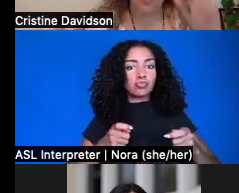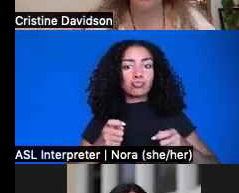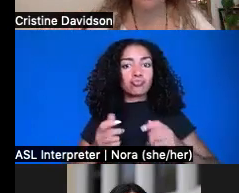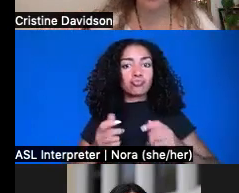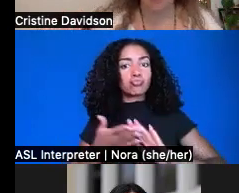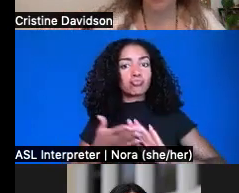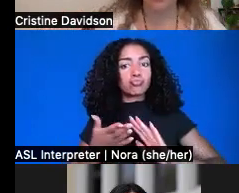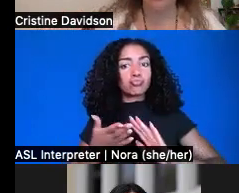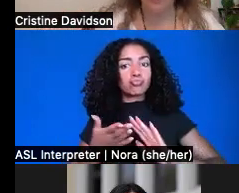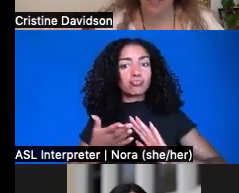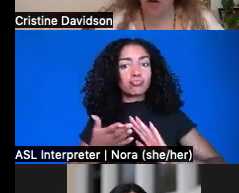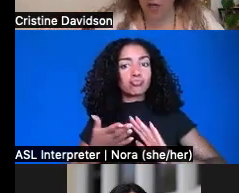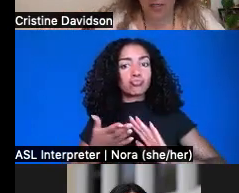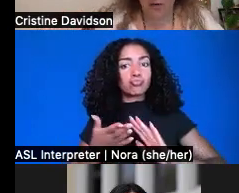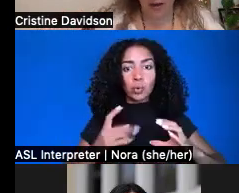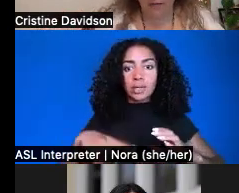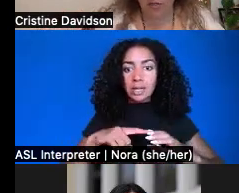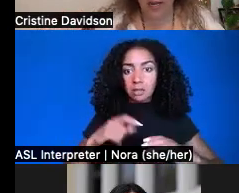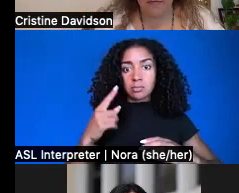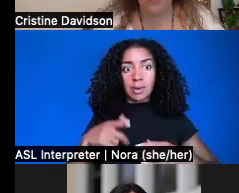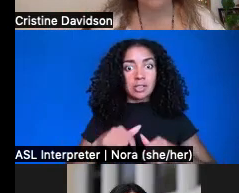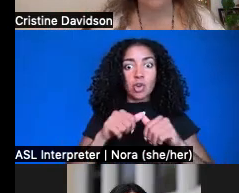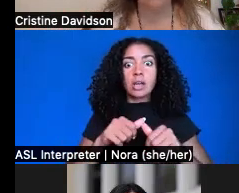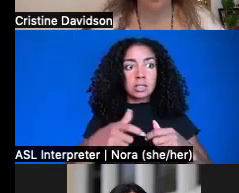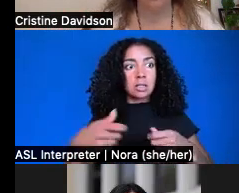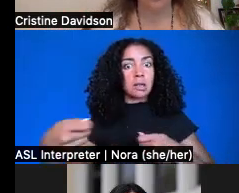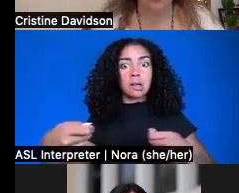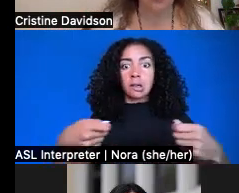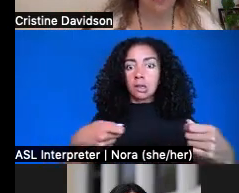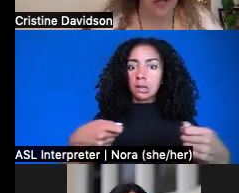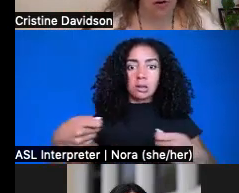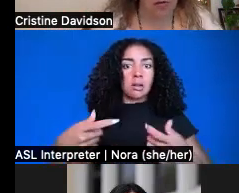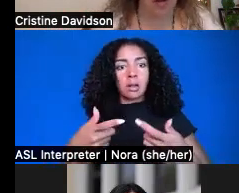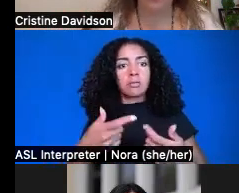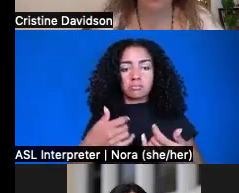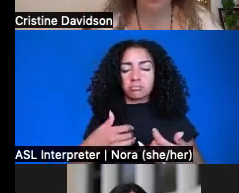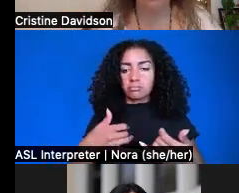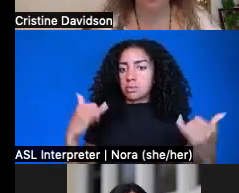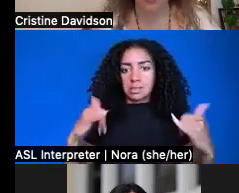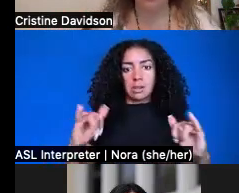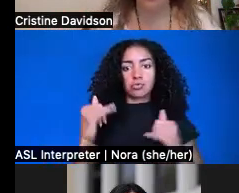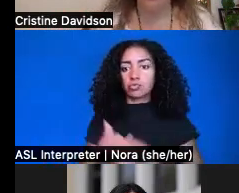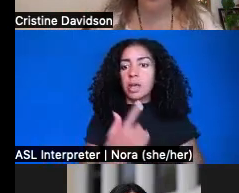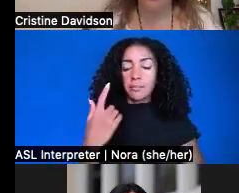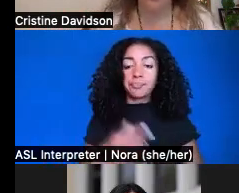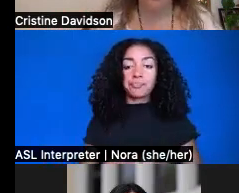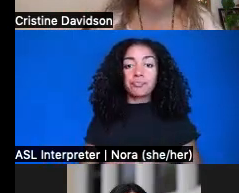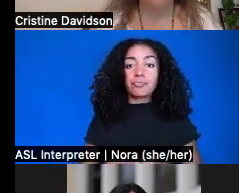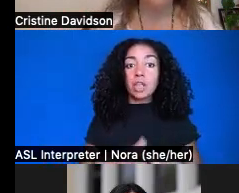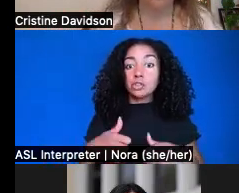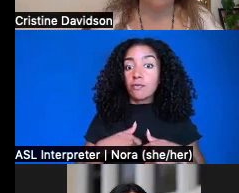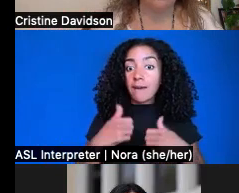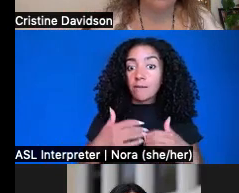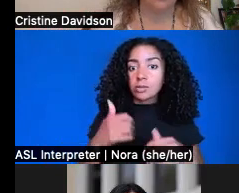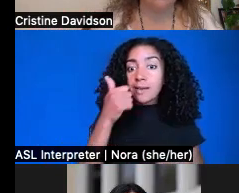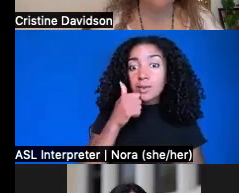That is constantly at play even now. Survivors every day are trying to figure out how to keep their footing, in the